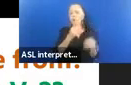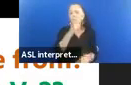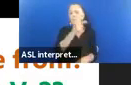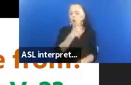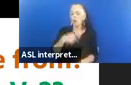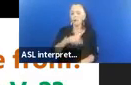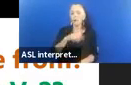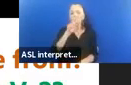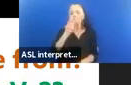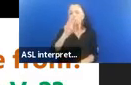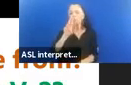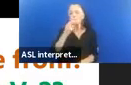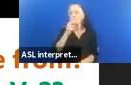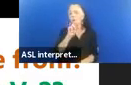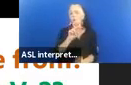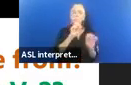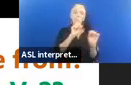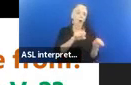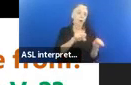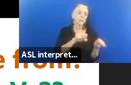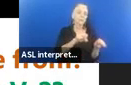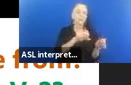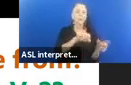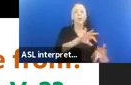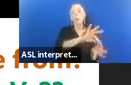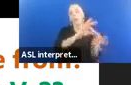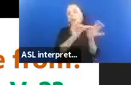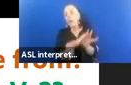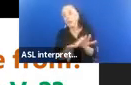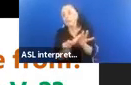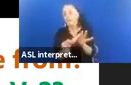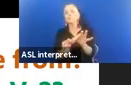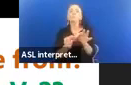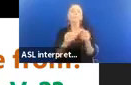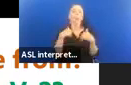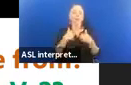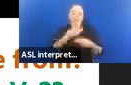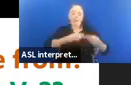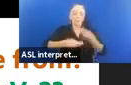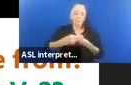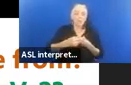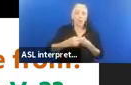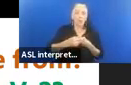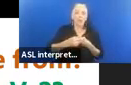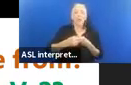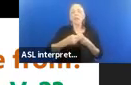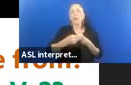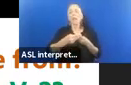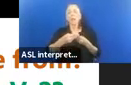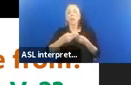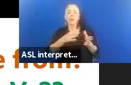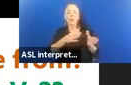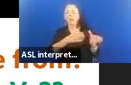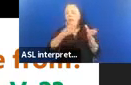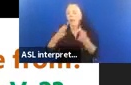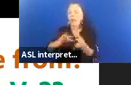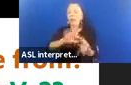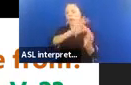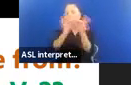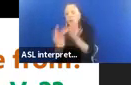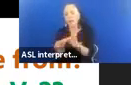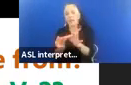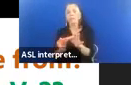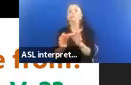is certainly potentially related to the exotic animal trade, which is certainly related to deforestation